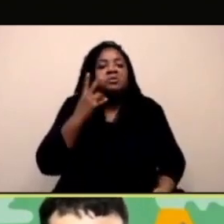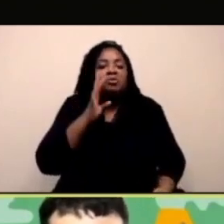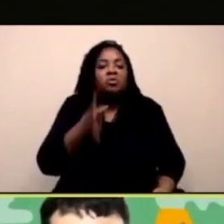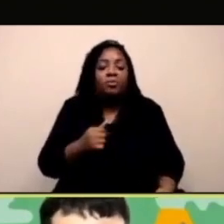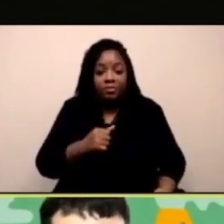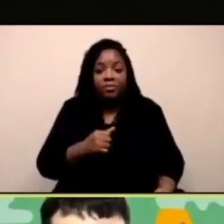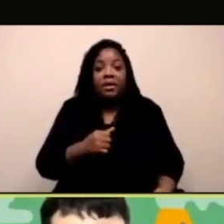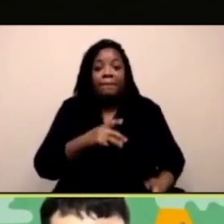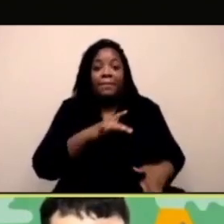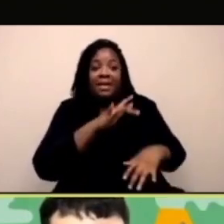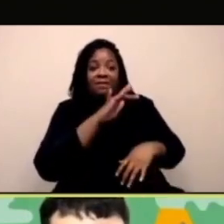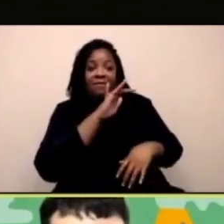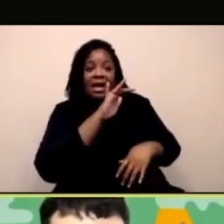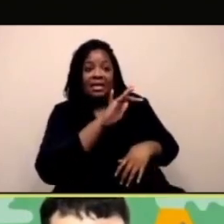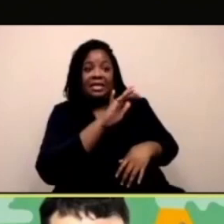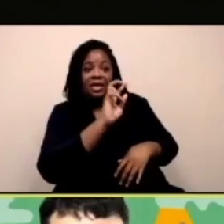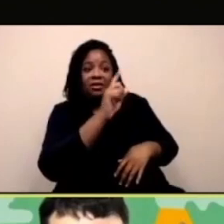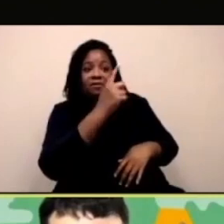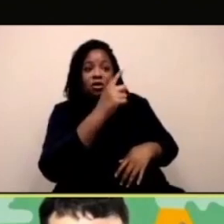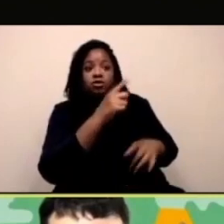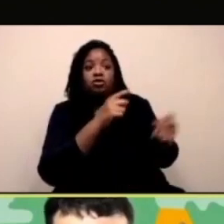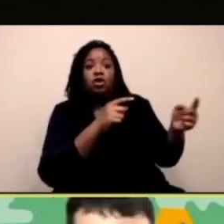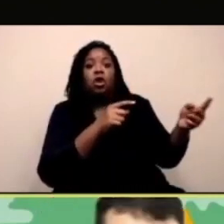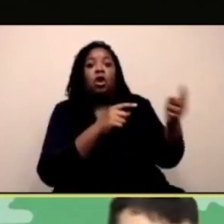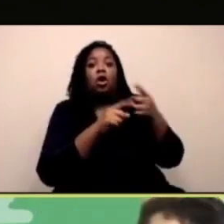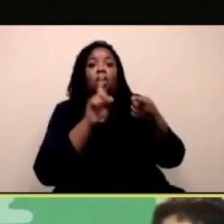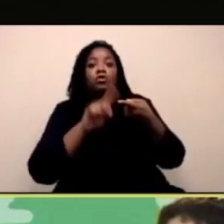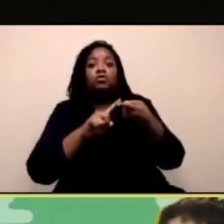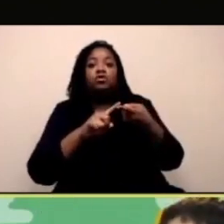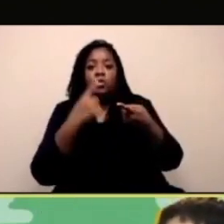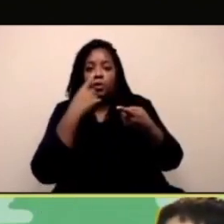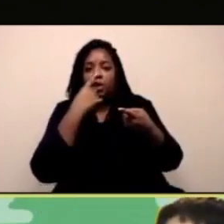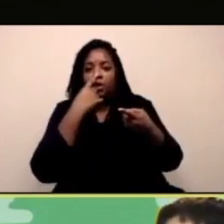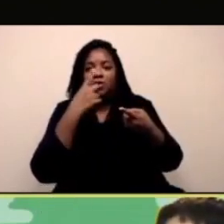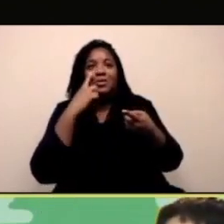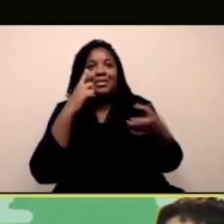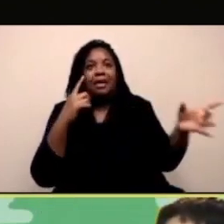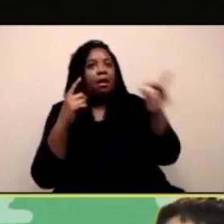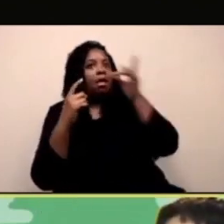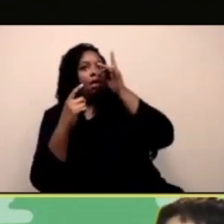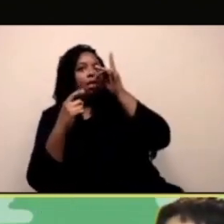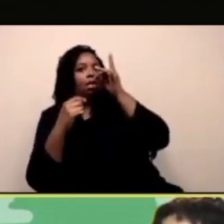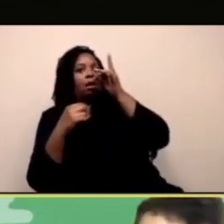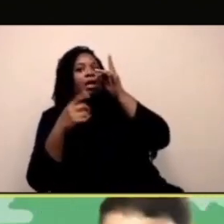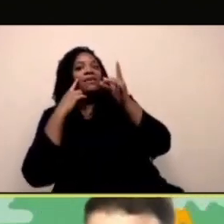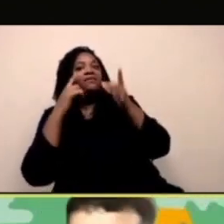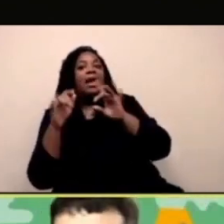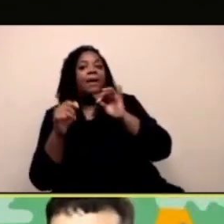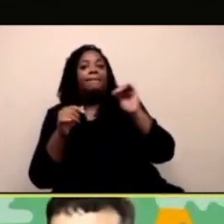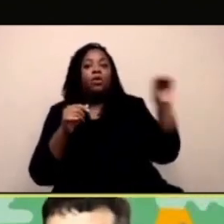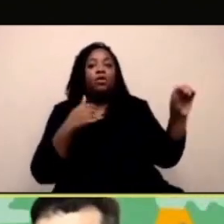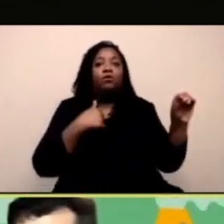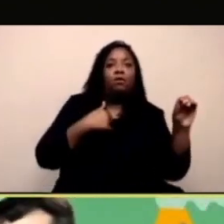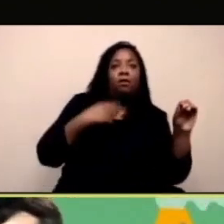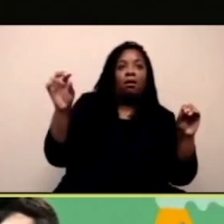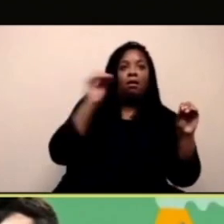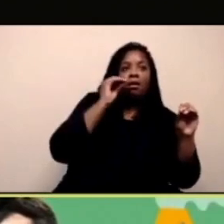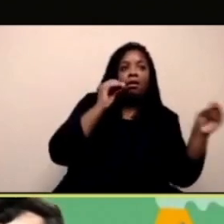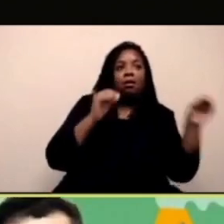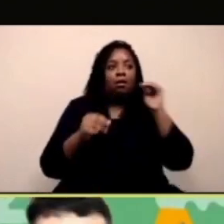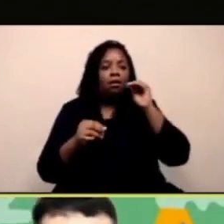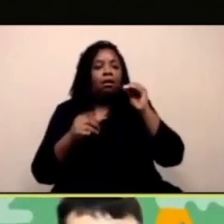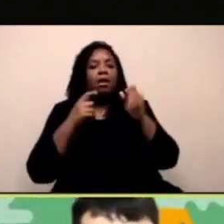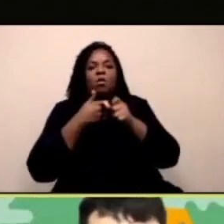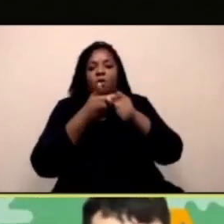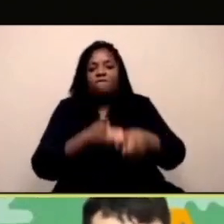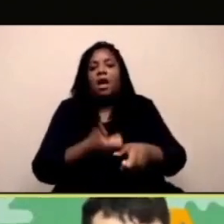if I just click on this first block, go to nose, you could see the cat jumped to my face. If I move my face and click again, it just jumps